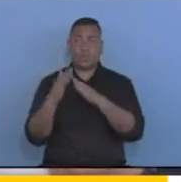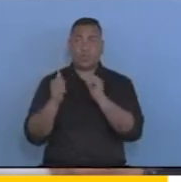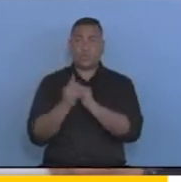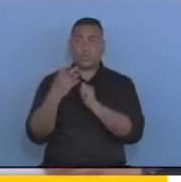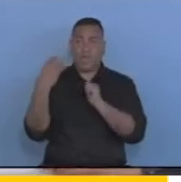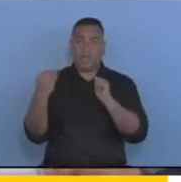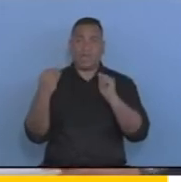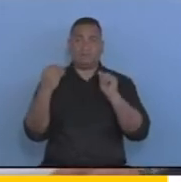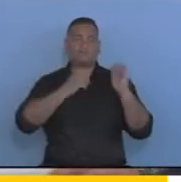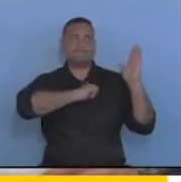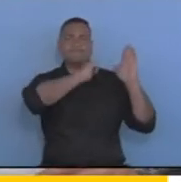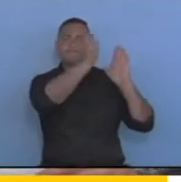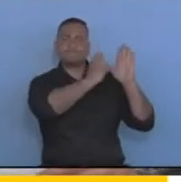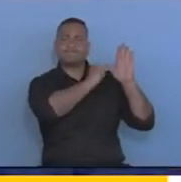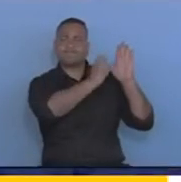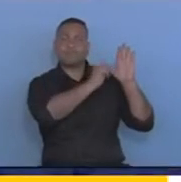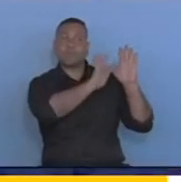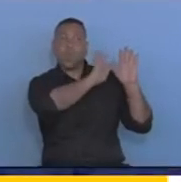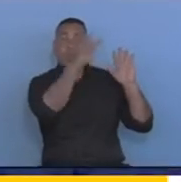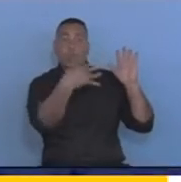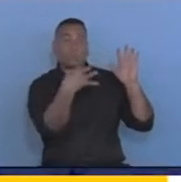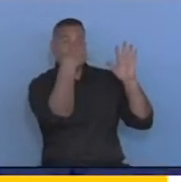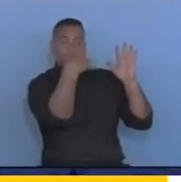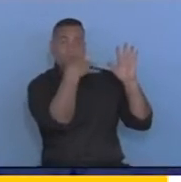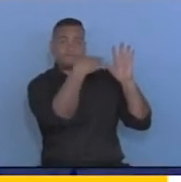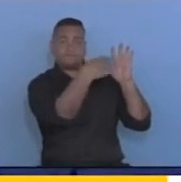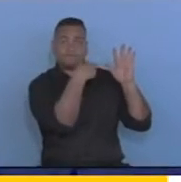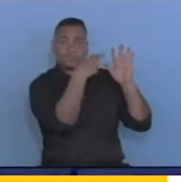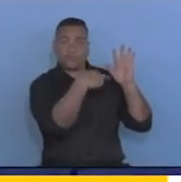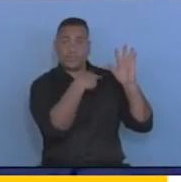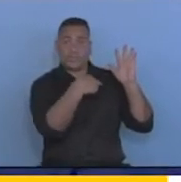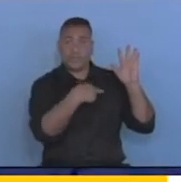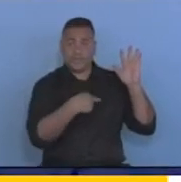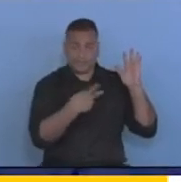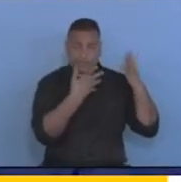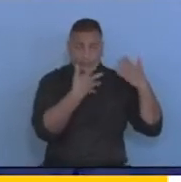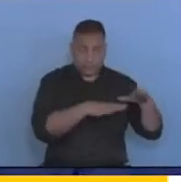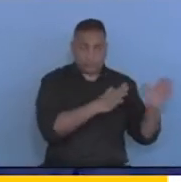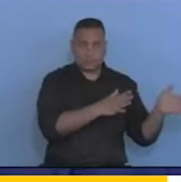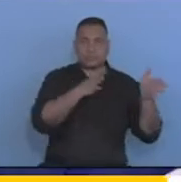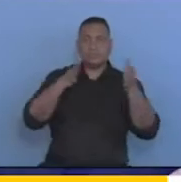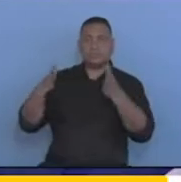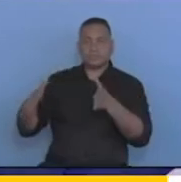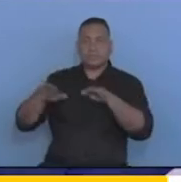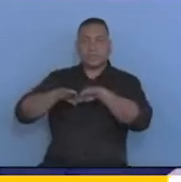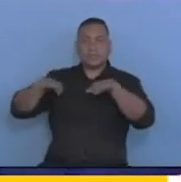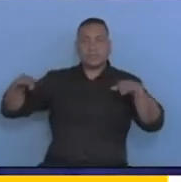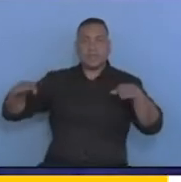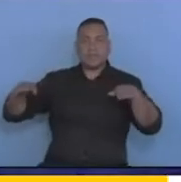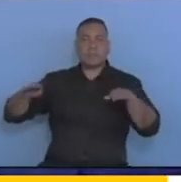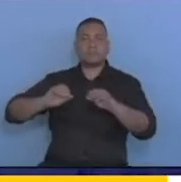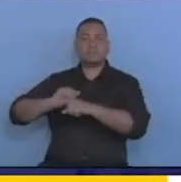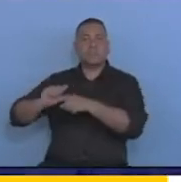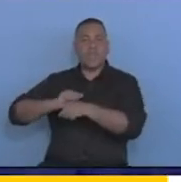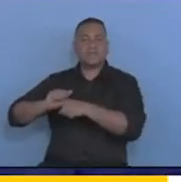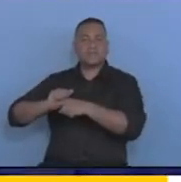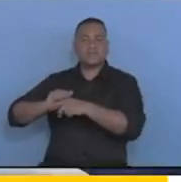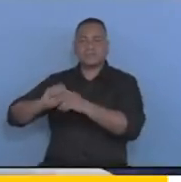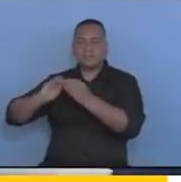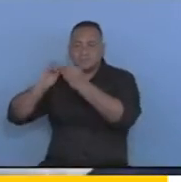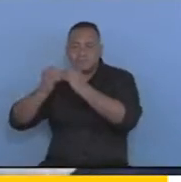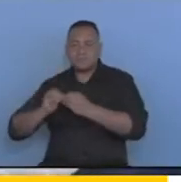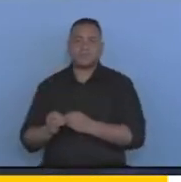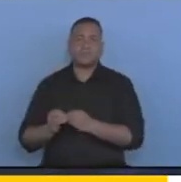everybody there and we will discuss it quickly. Yeah. And then they will go back to their panels. Okay. To work and to wire. So now let's get straight into